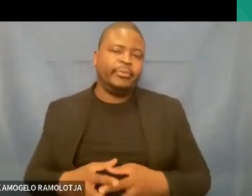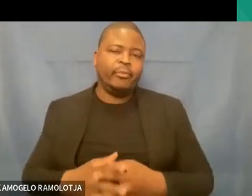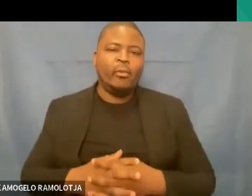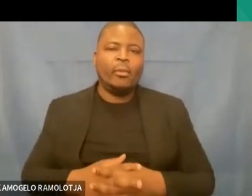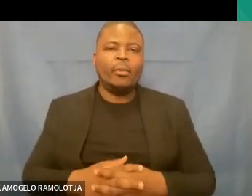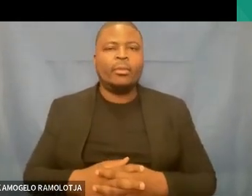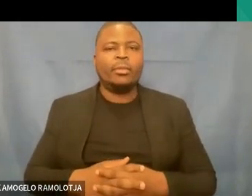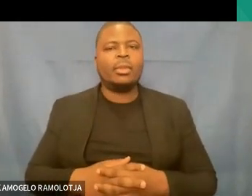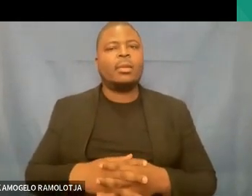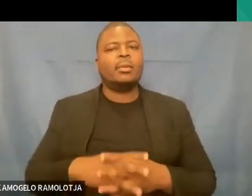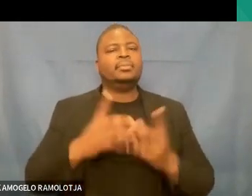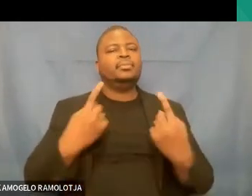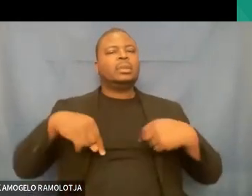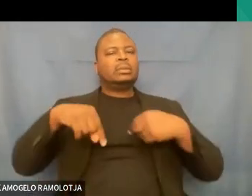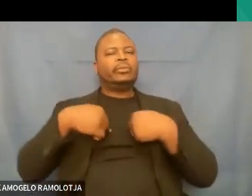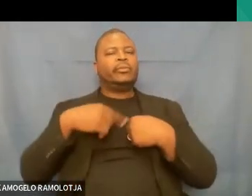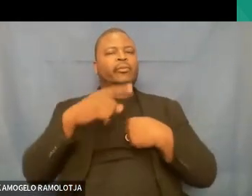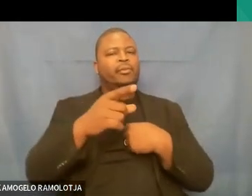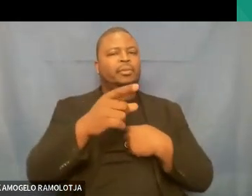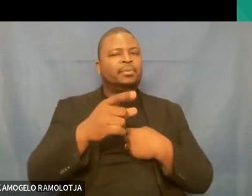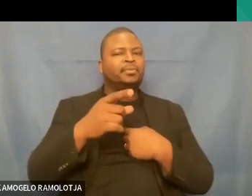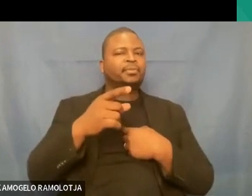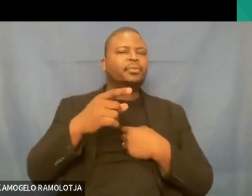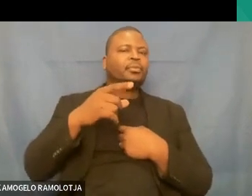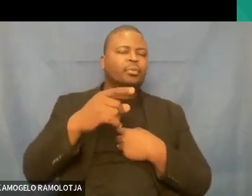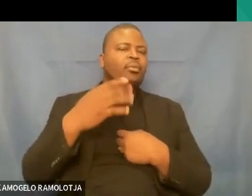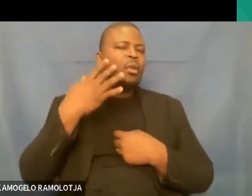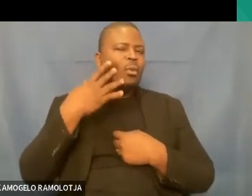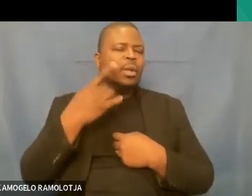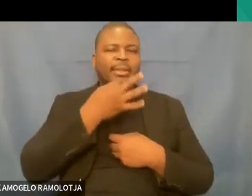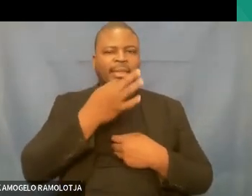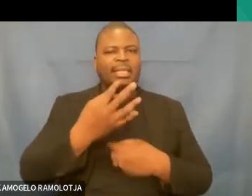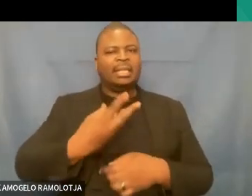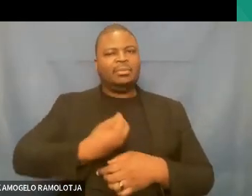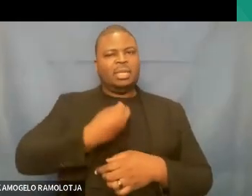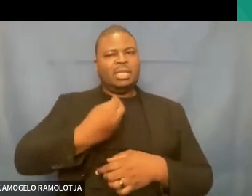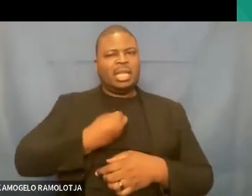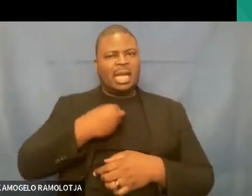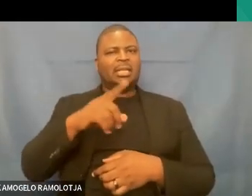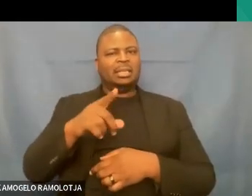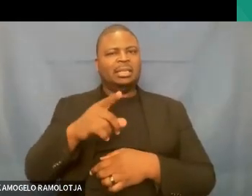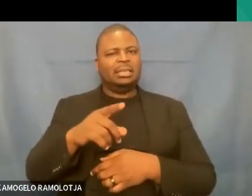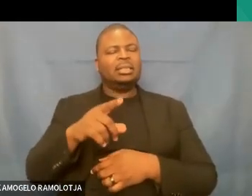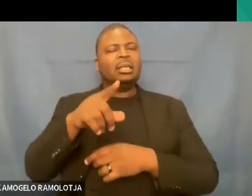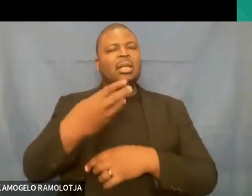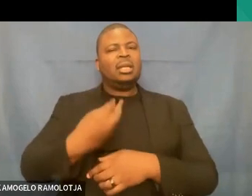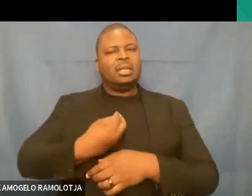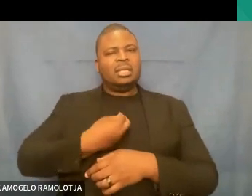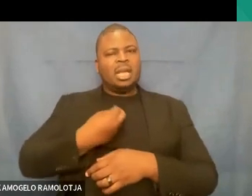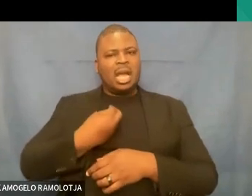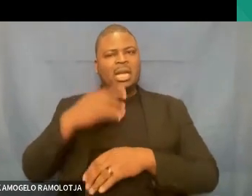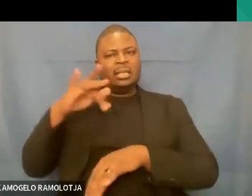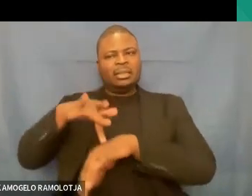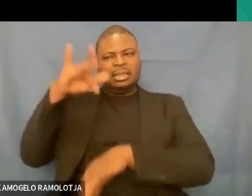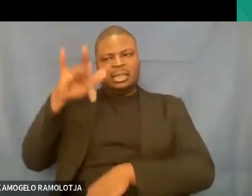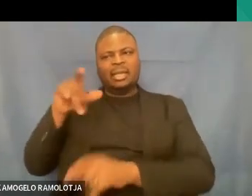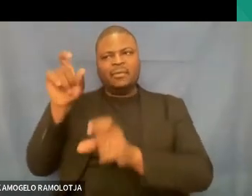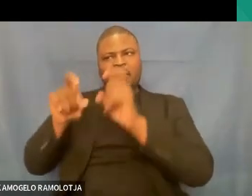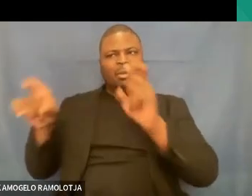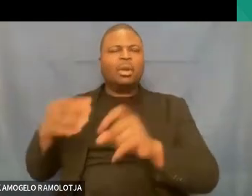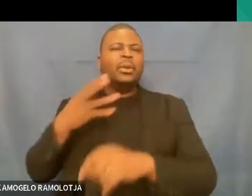So who are we talking about when we are talking young key populations? Those that are familiar with the NSP